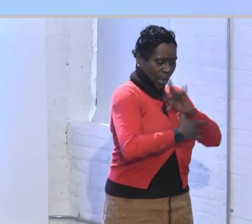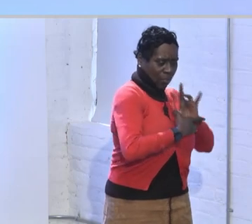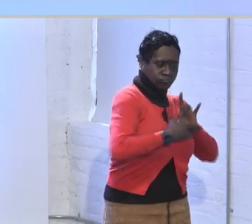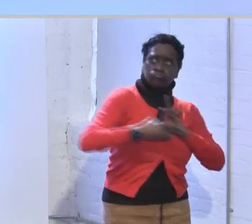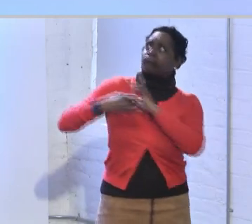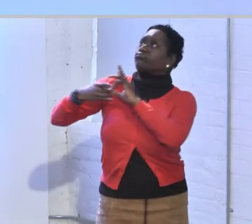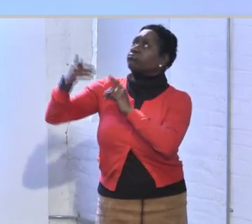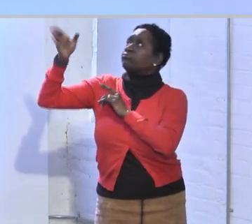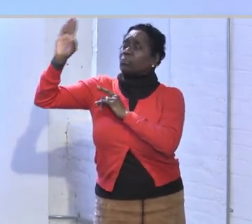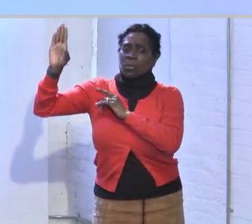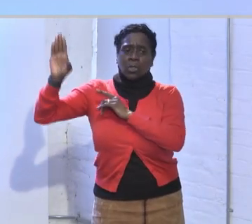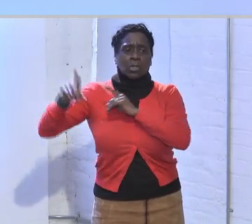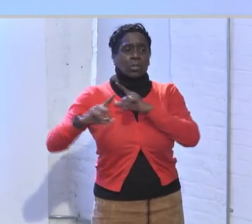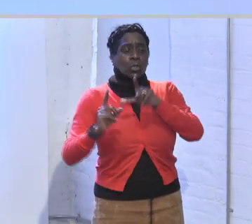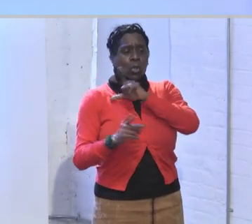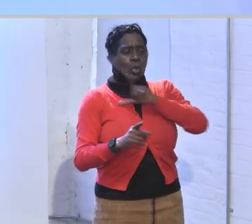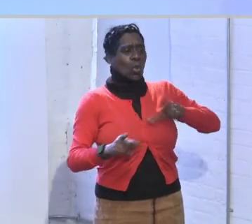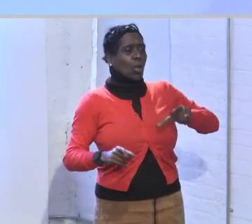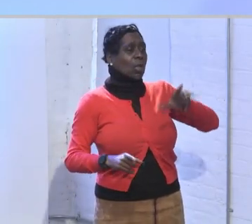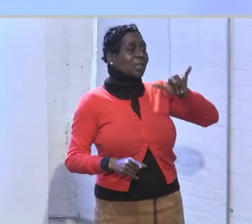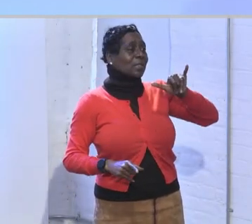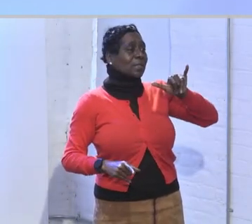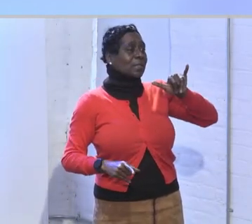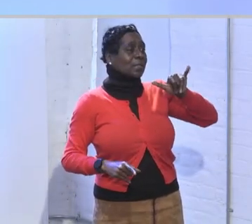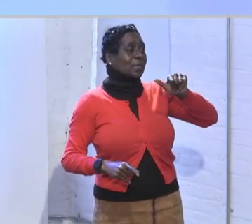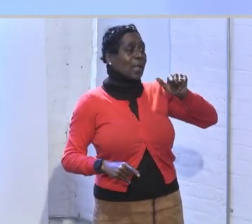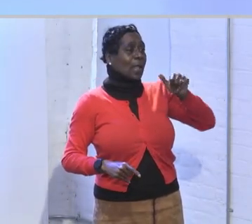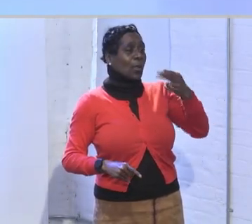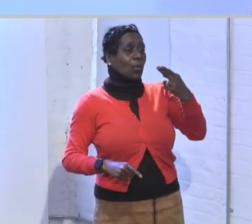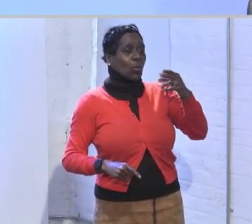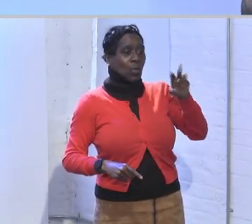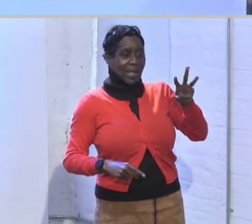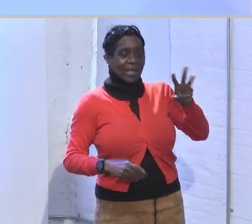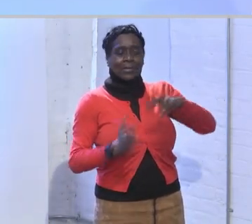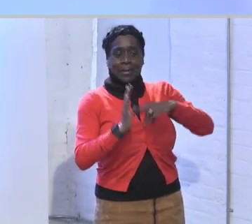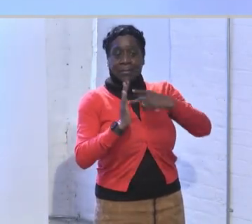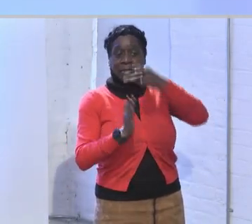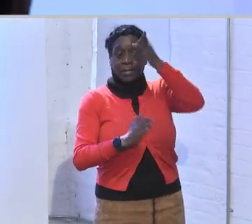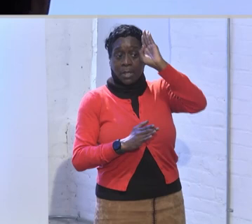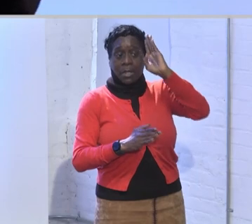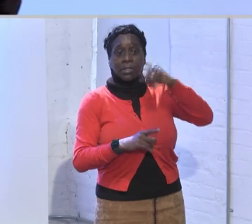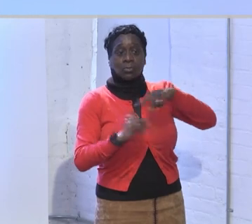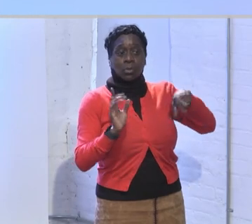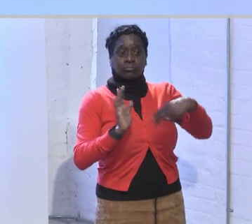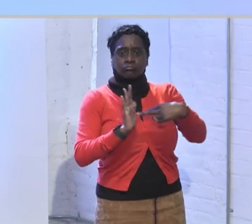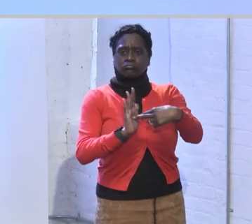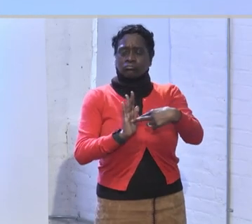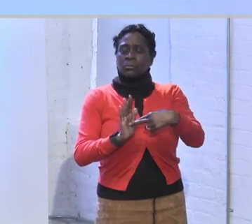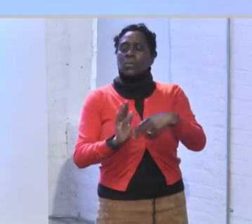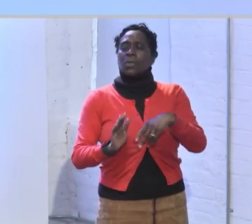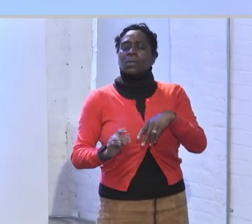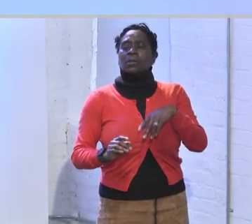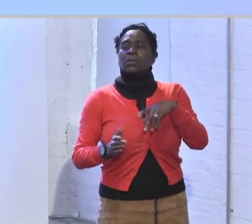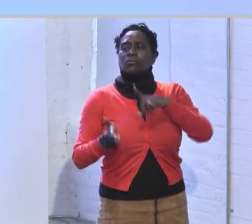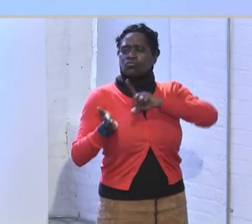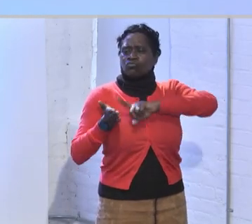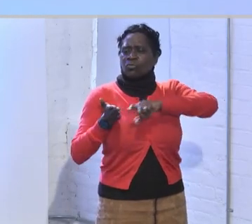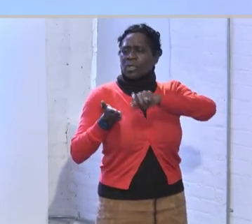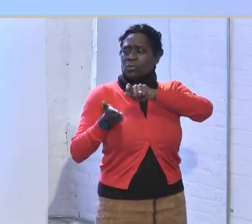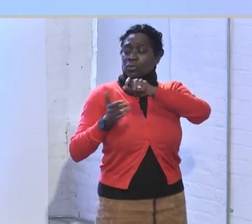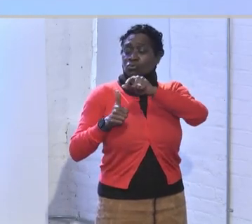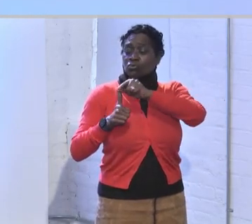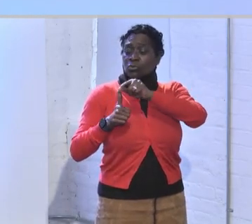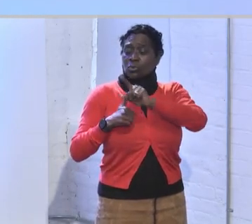that the term here for Lord is Yahweh, which is God, but there is a reference here in the way that it's written, just like in Genesis